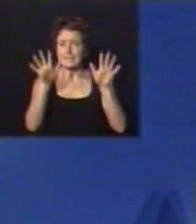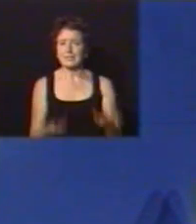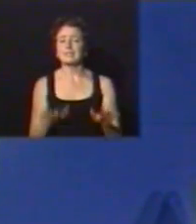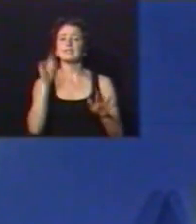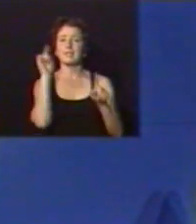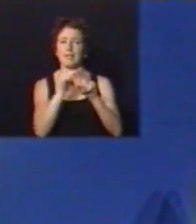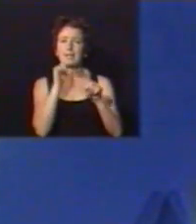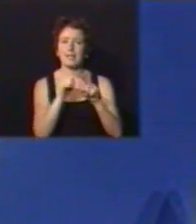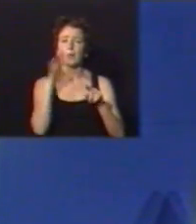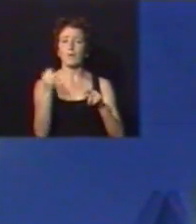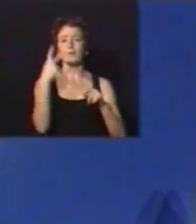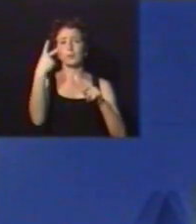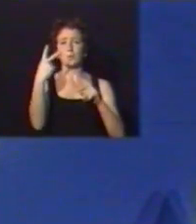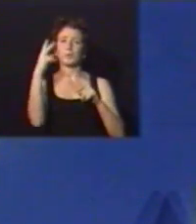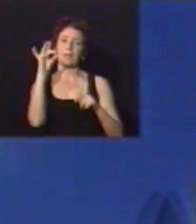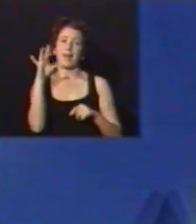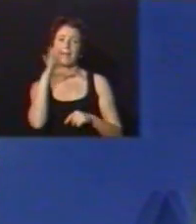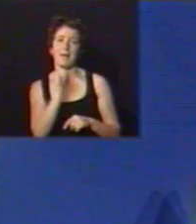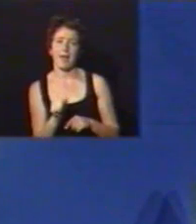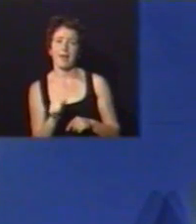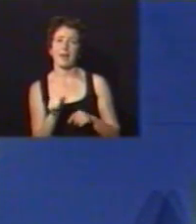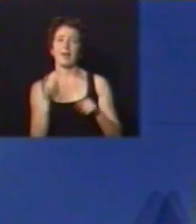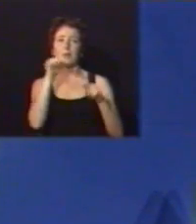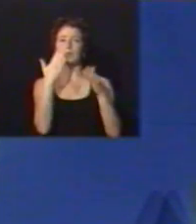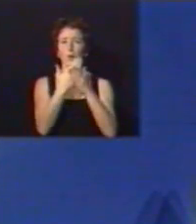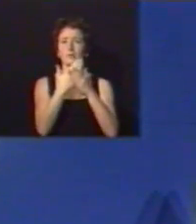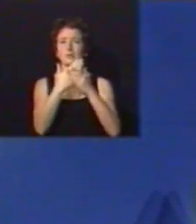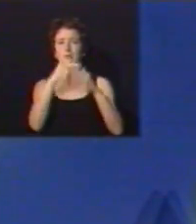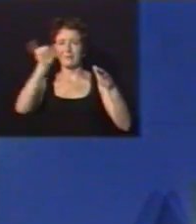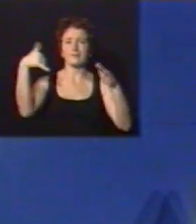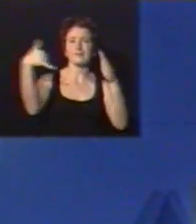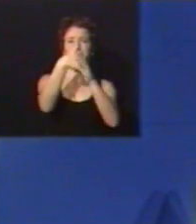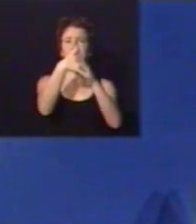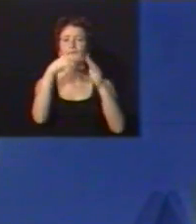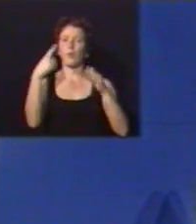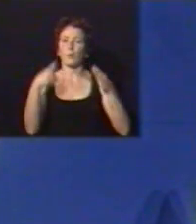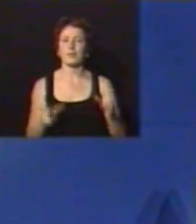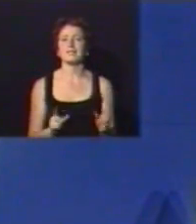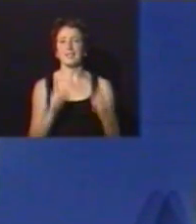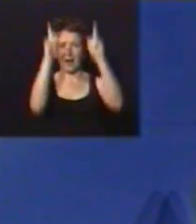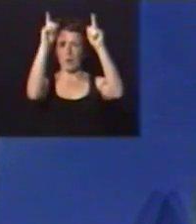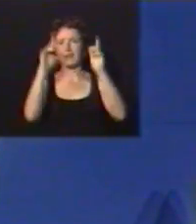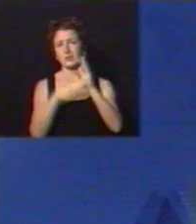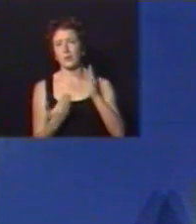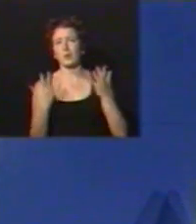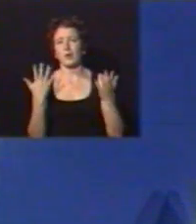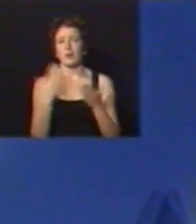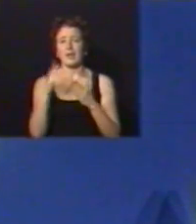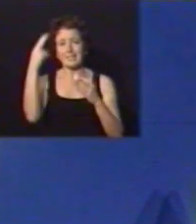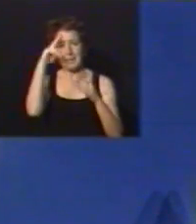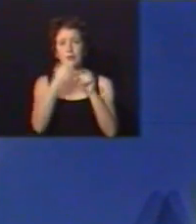the two gay men that were on the passenger airlines that crashed into the tower. Tributes have been left on